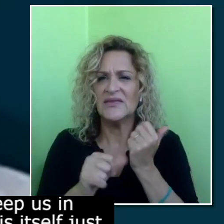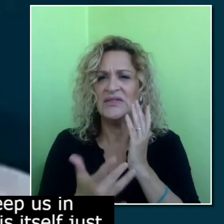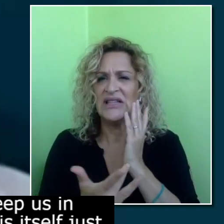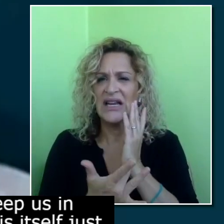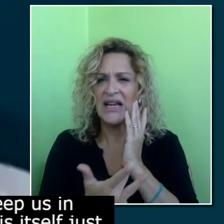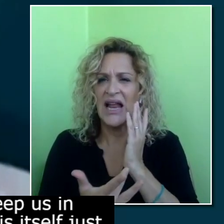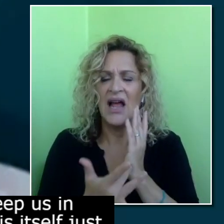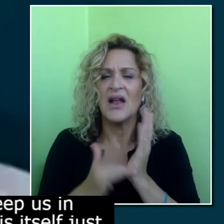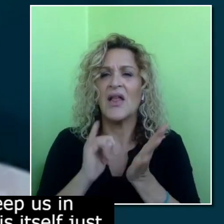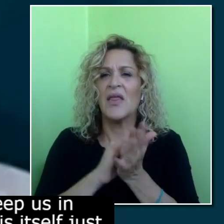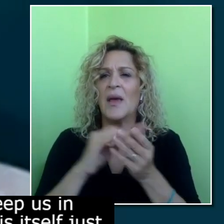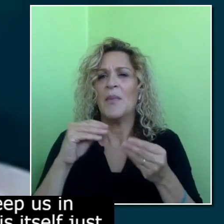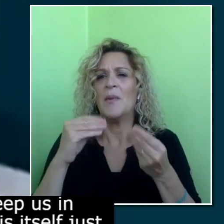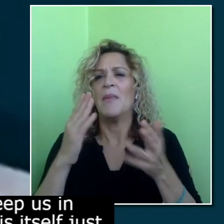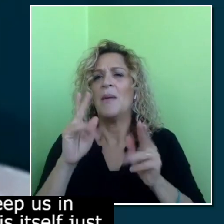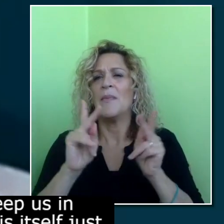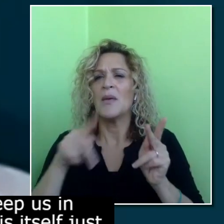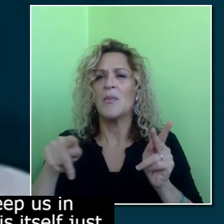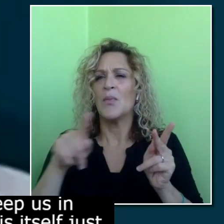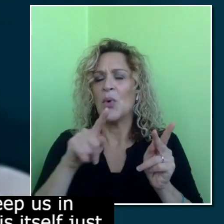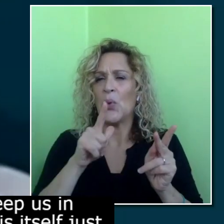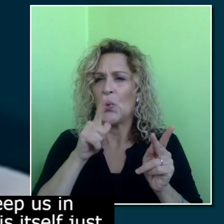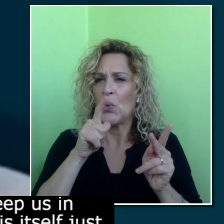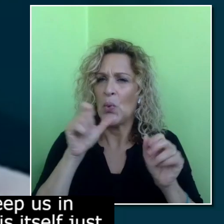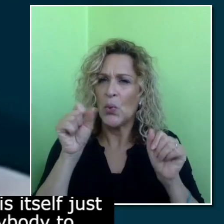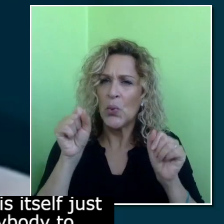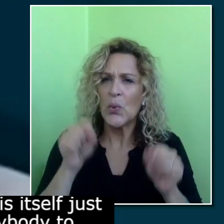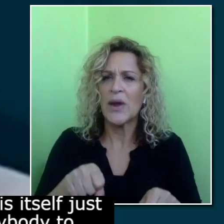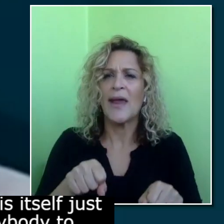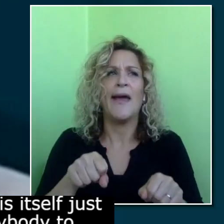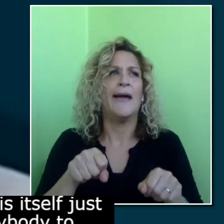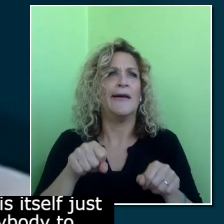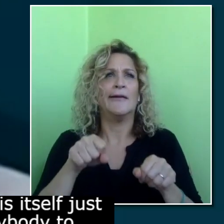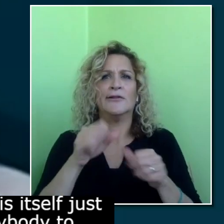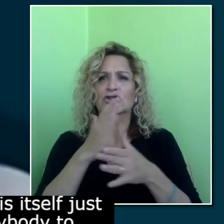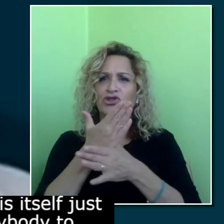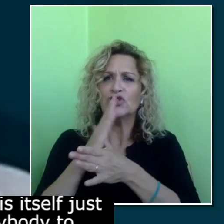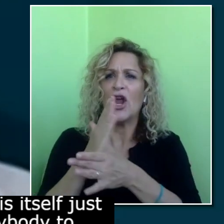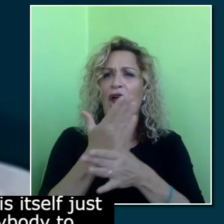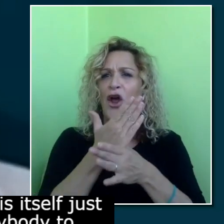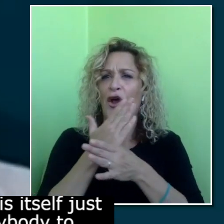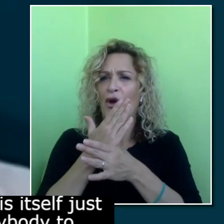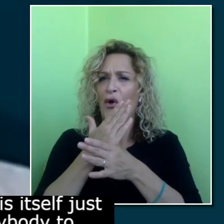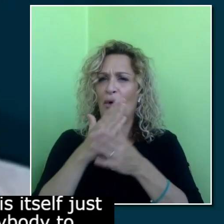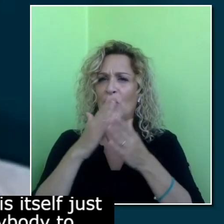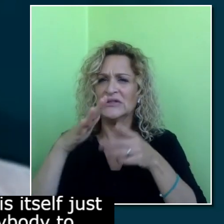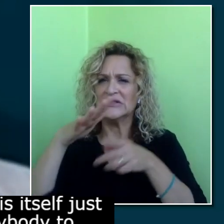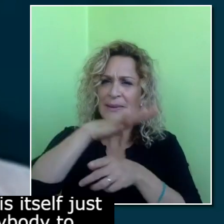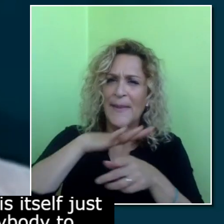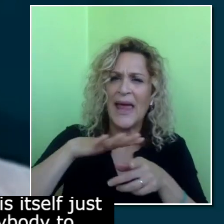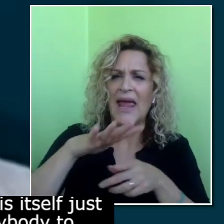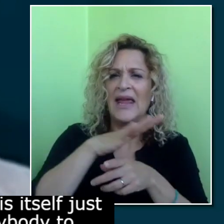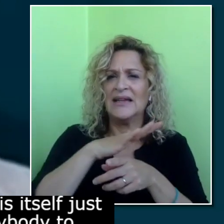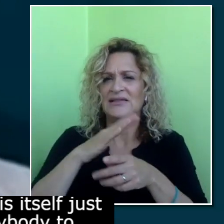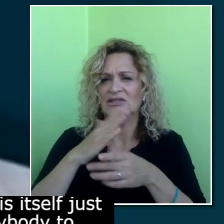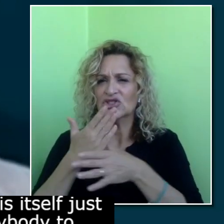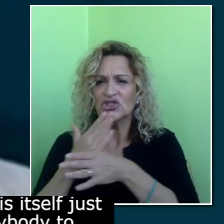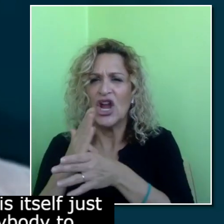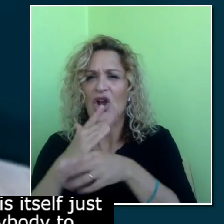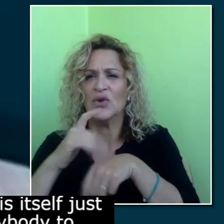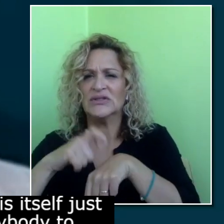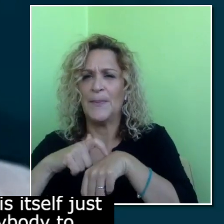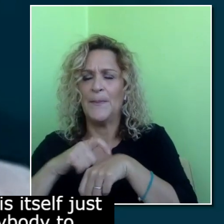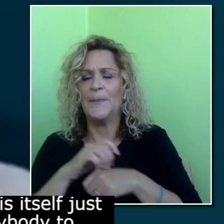to surmount the limitations of space and time that we all share. It is natural, then, for us to